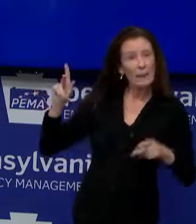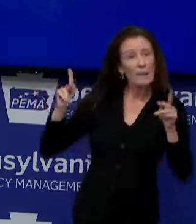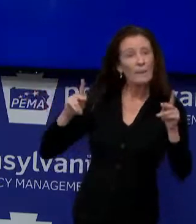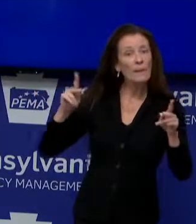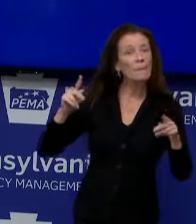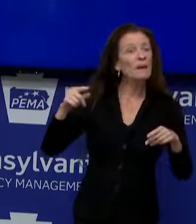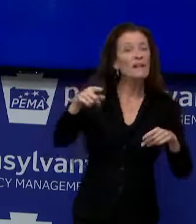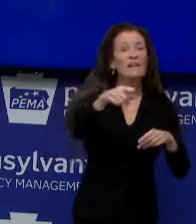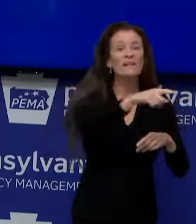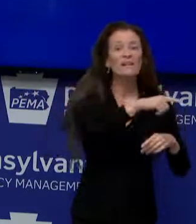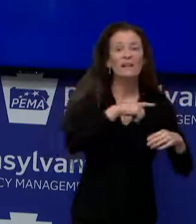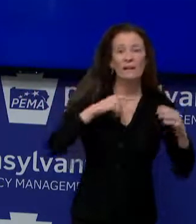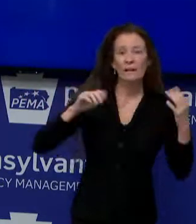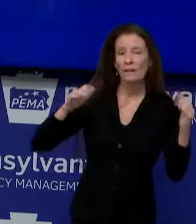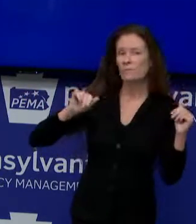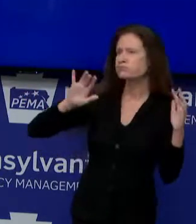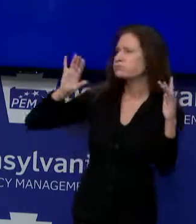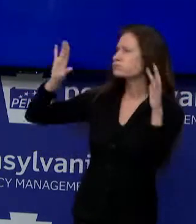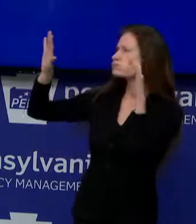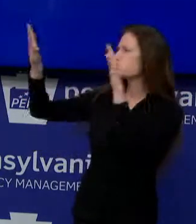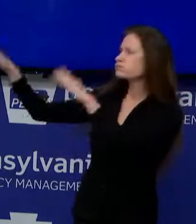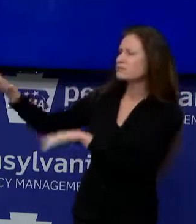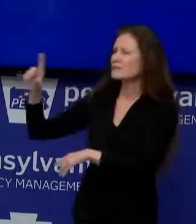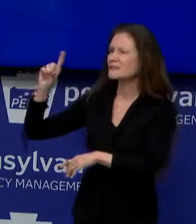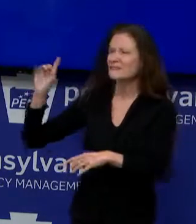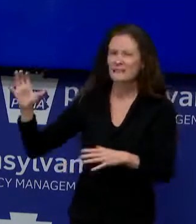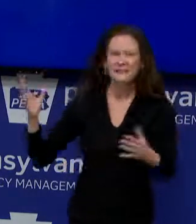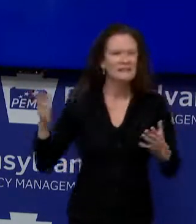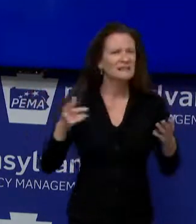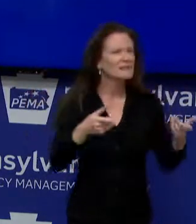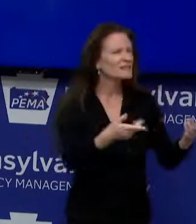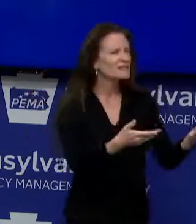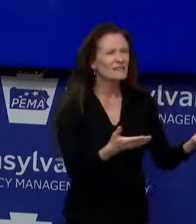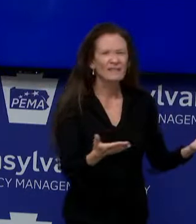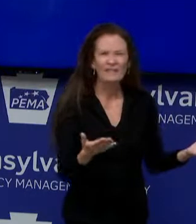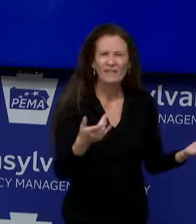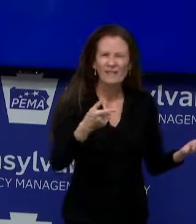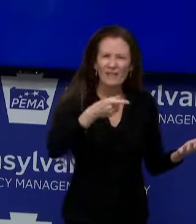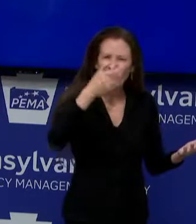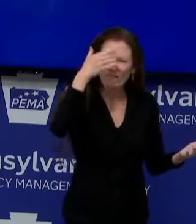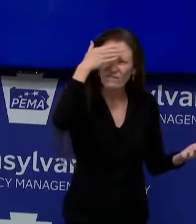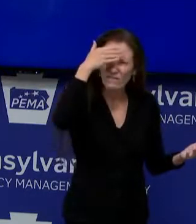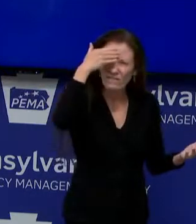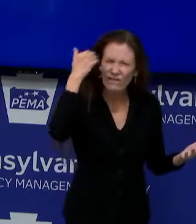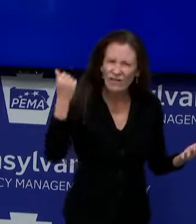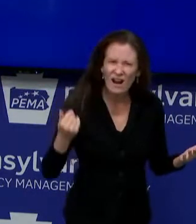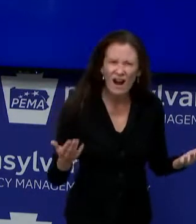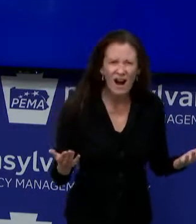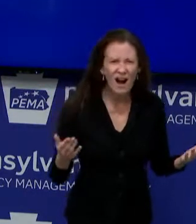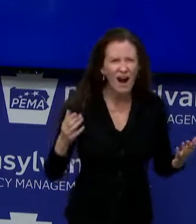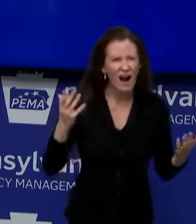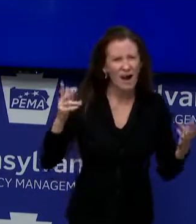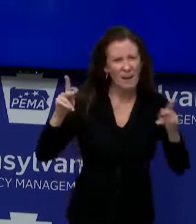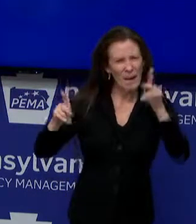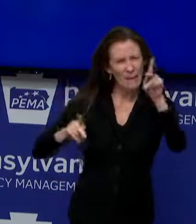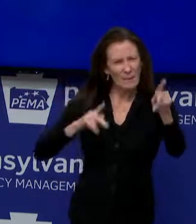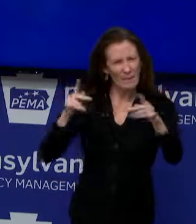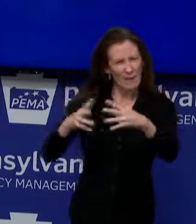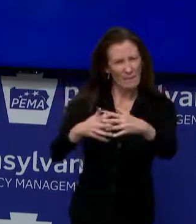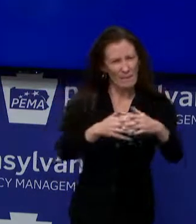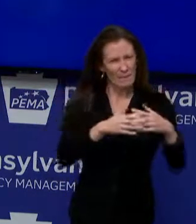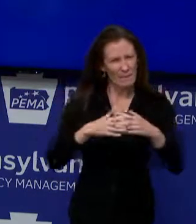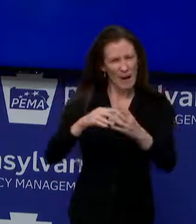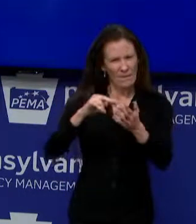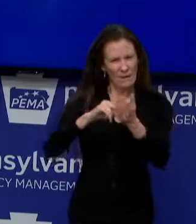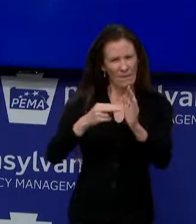that. As a result, government of the people, by the people, and for the people is really taking a hit.